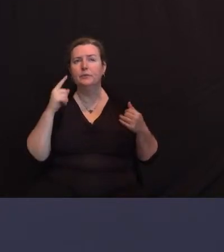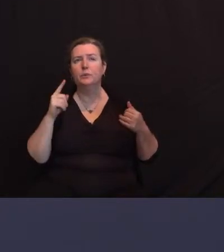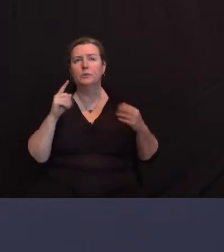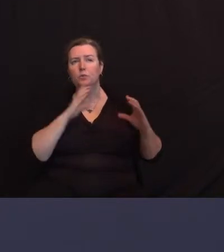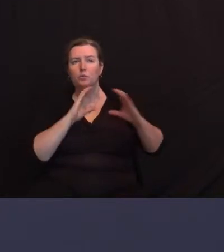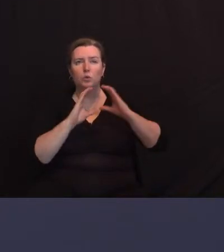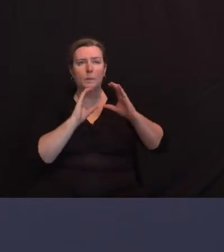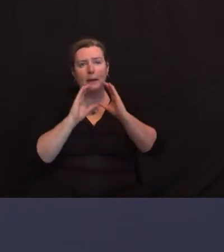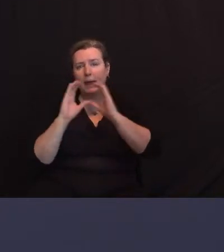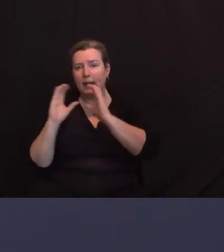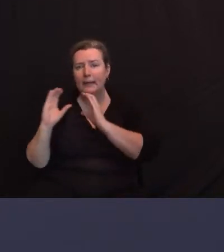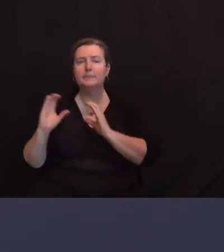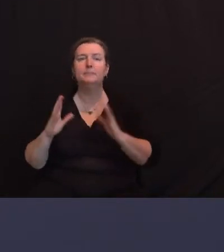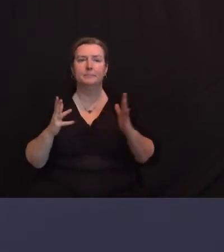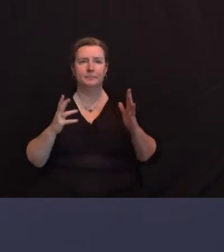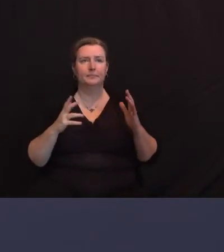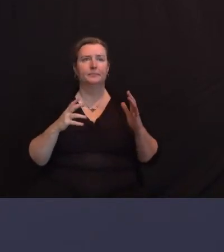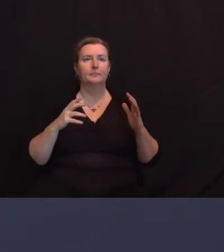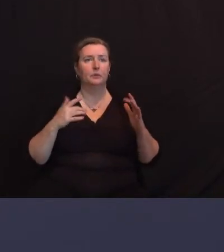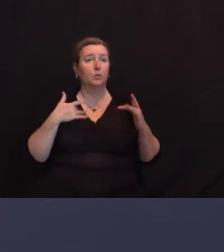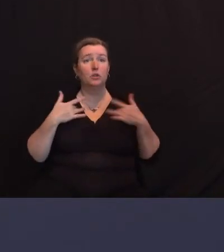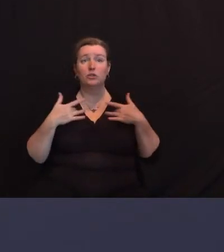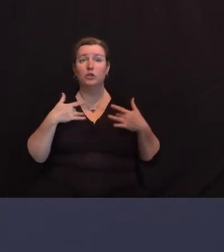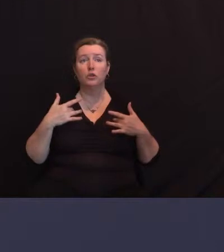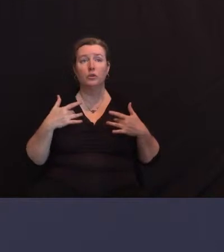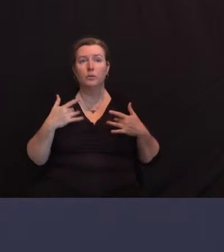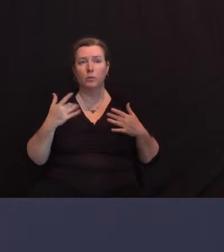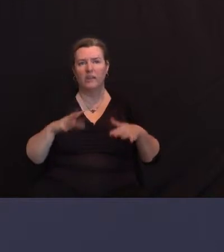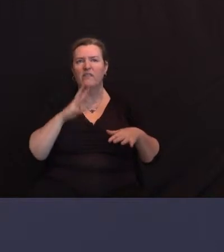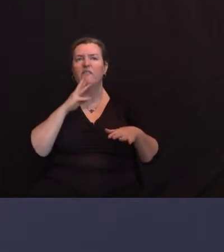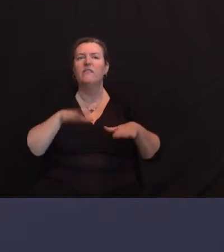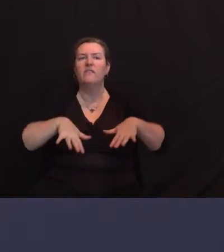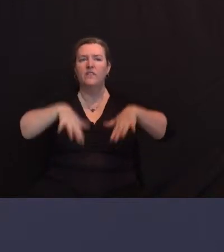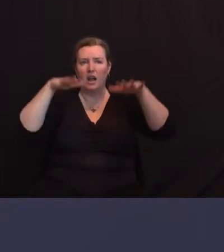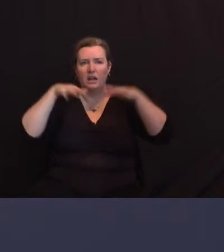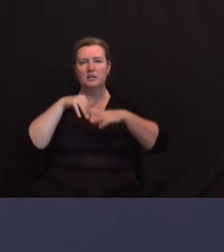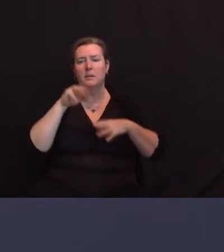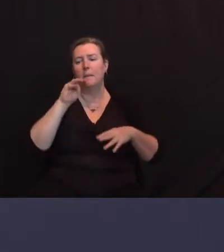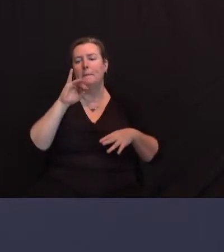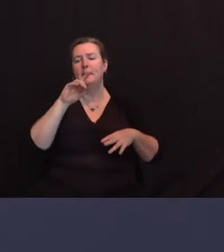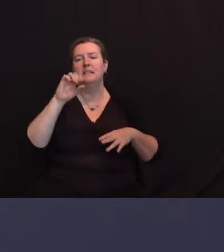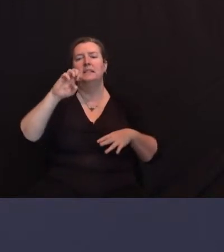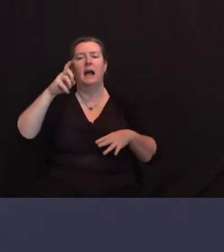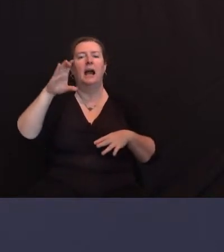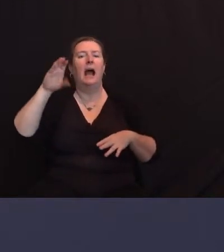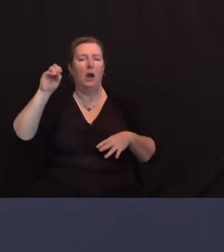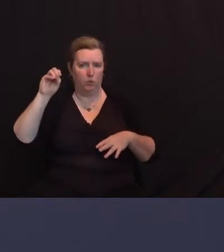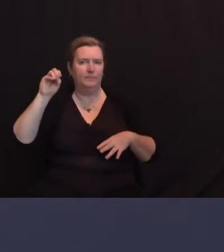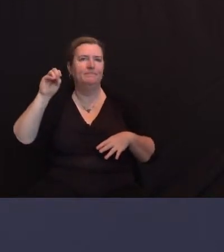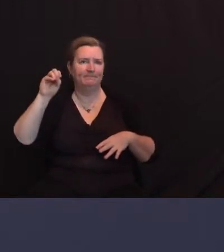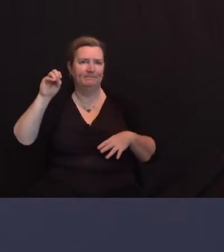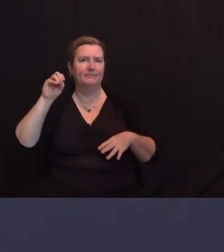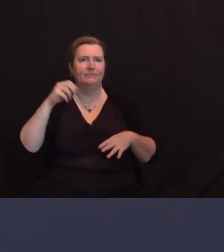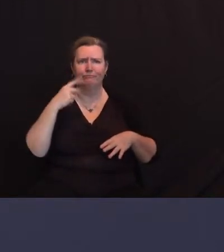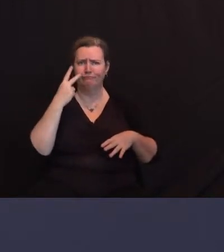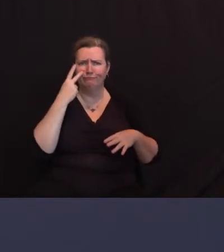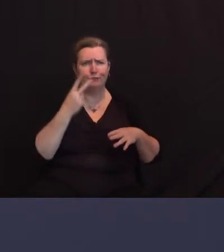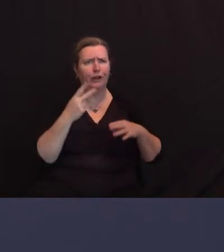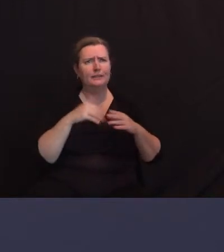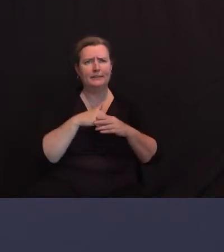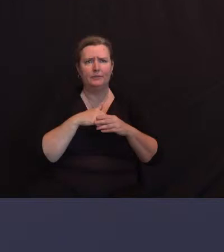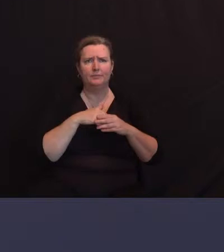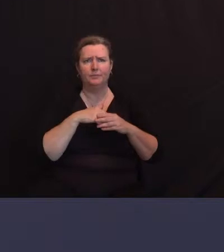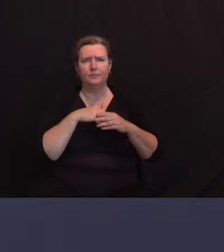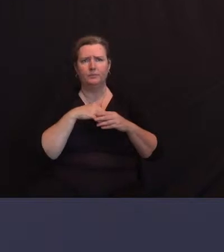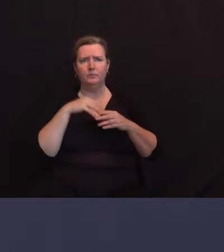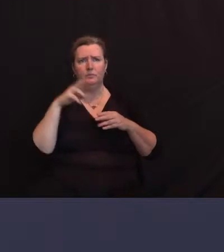issue was the flooding, particularly in Middlesex County, being there this morning and seeing that in that Rossmore community. And as